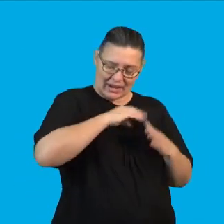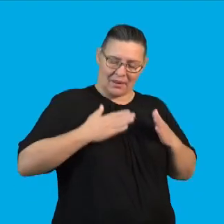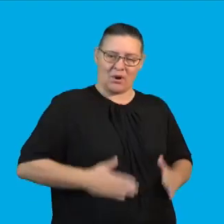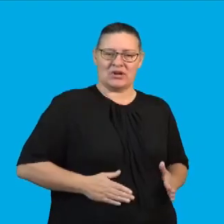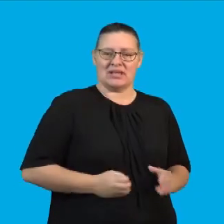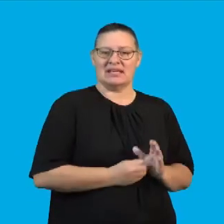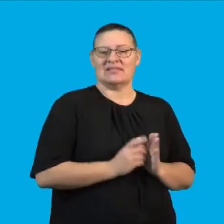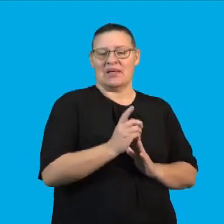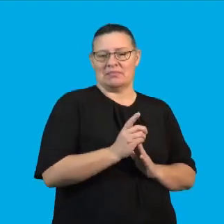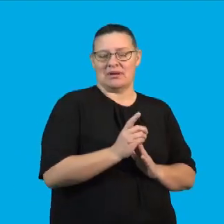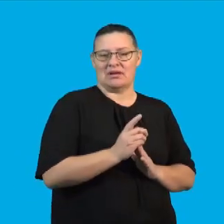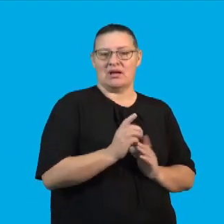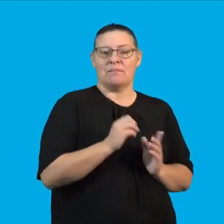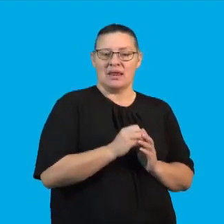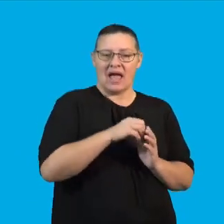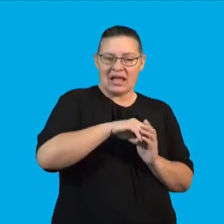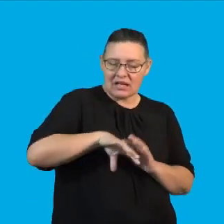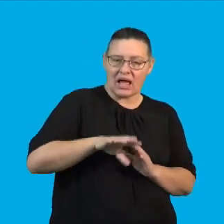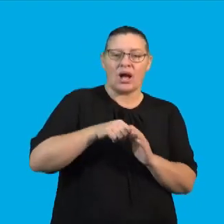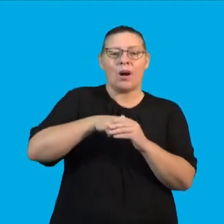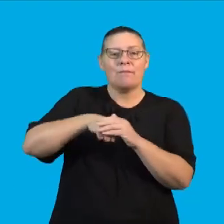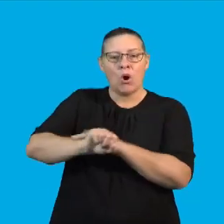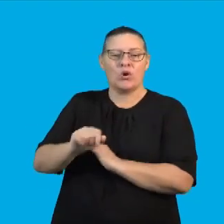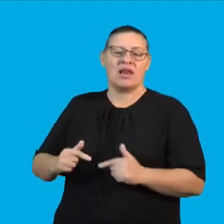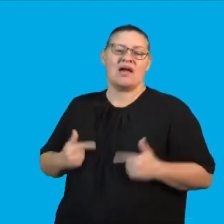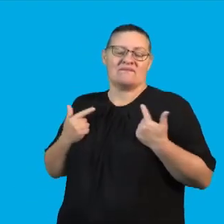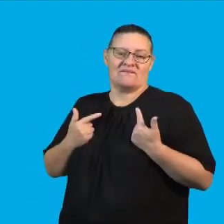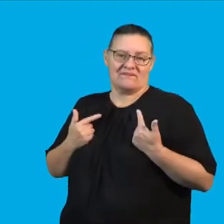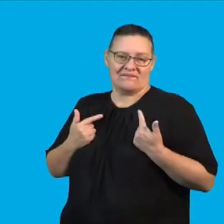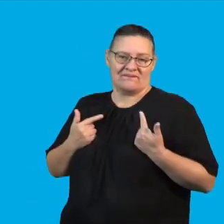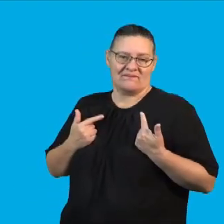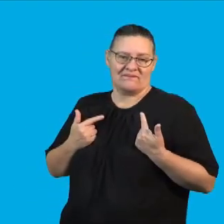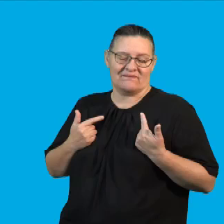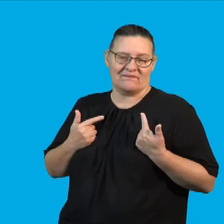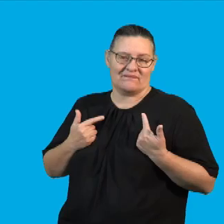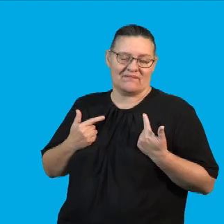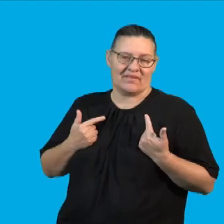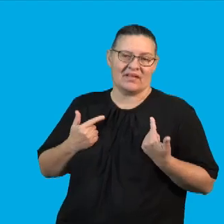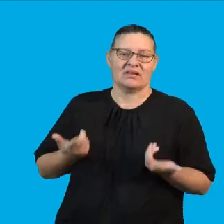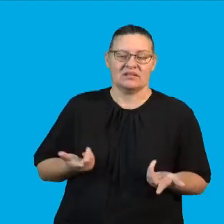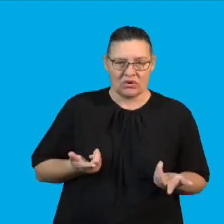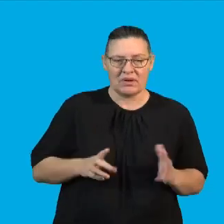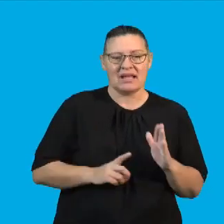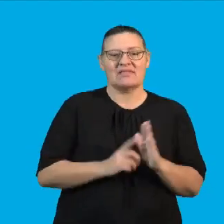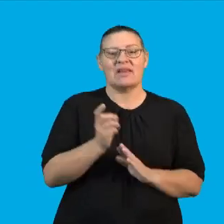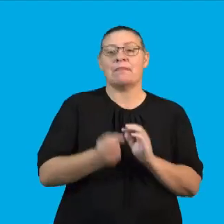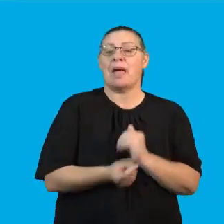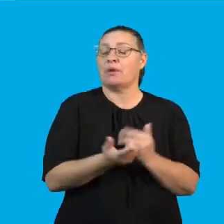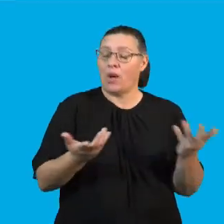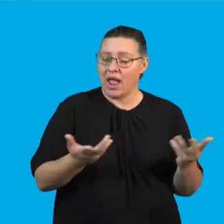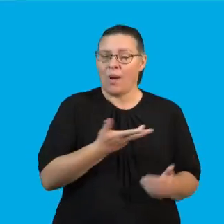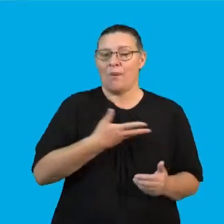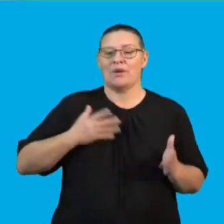inside the female, and when they hatch, they appear to be born alive. Ovoviviparous,